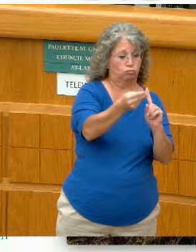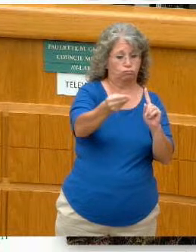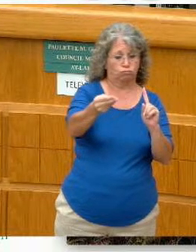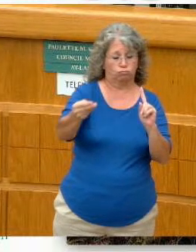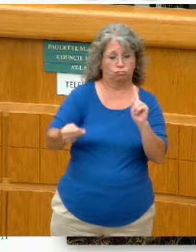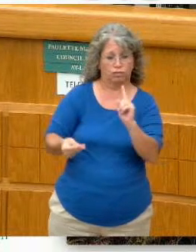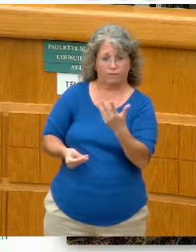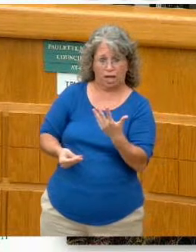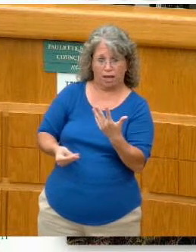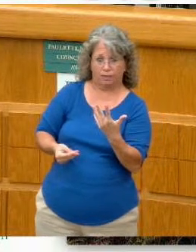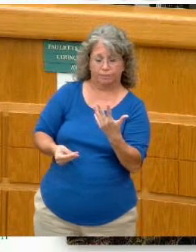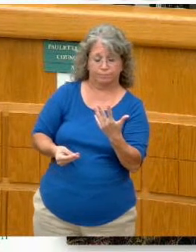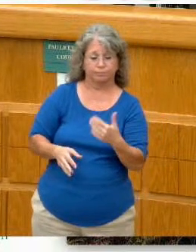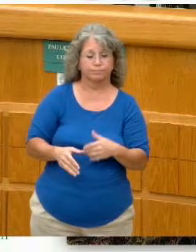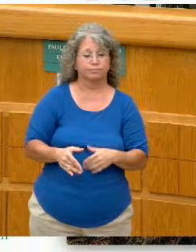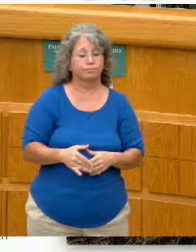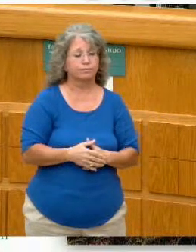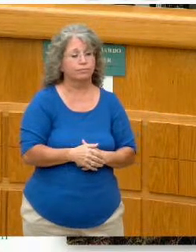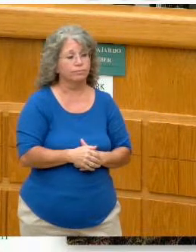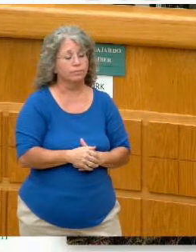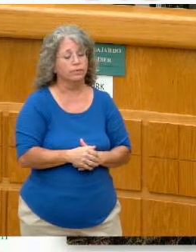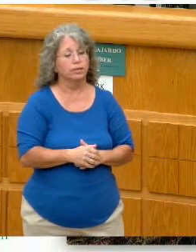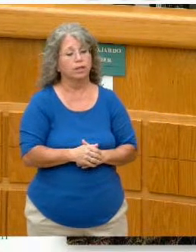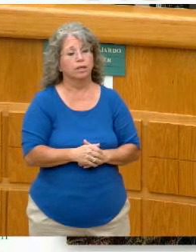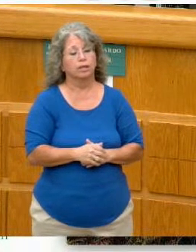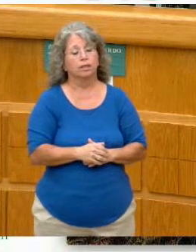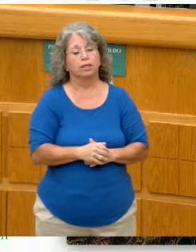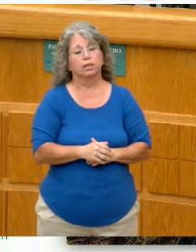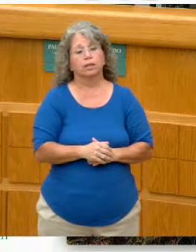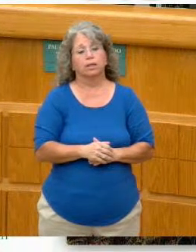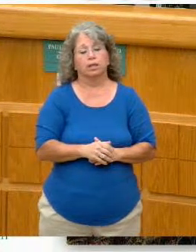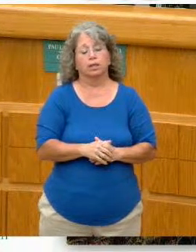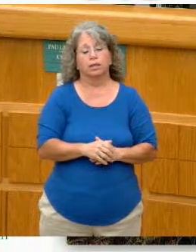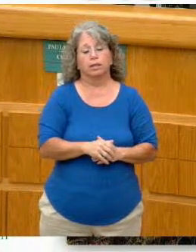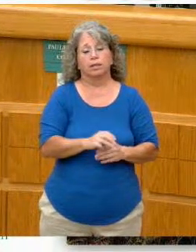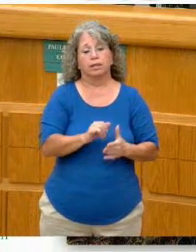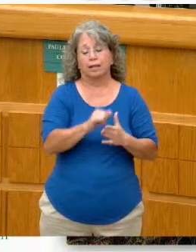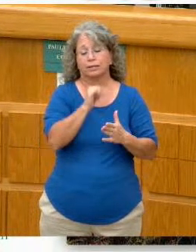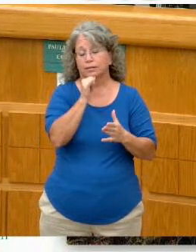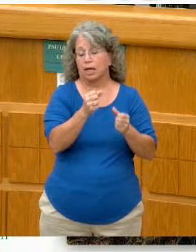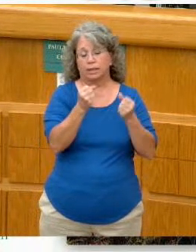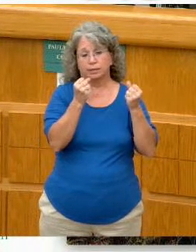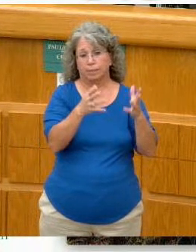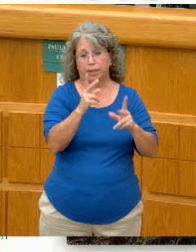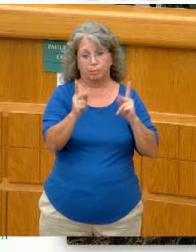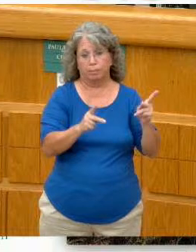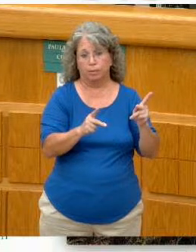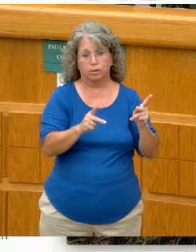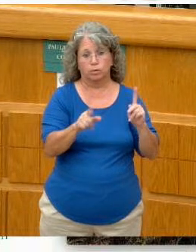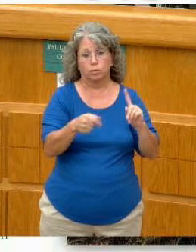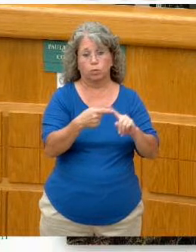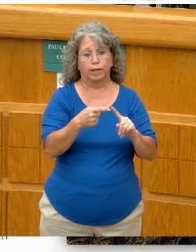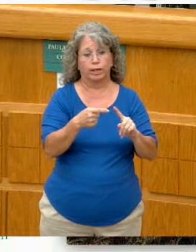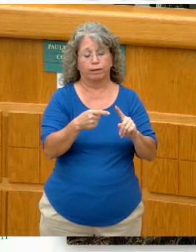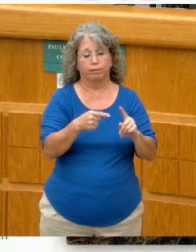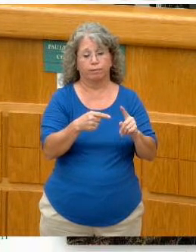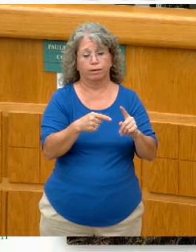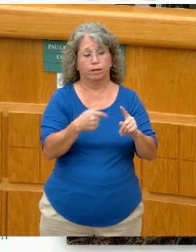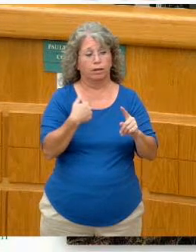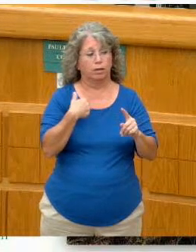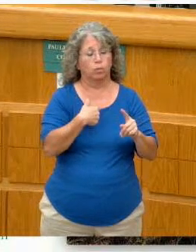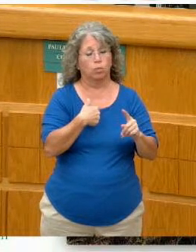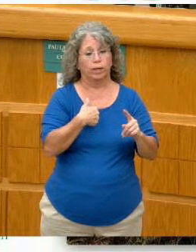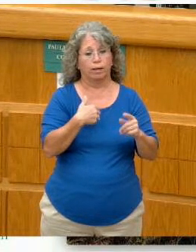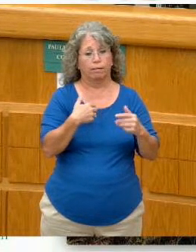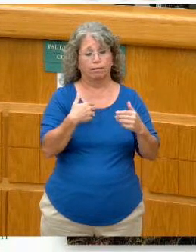which is where we estimate we were at when Open Texas Phase 3 was repealed on June